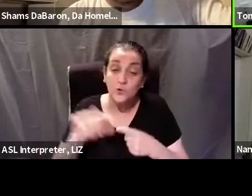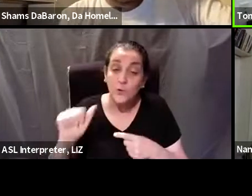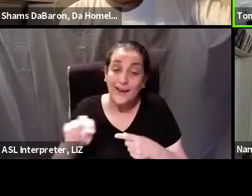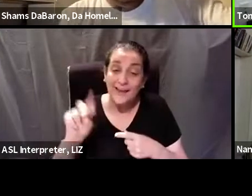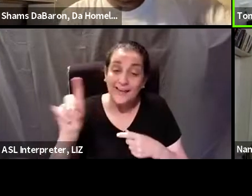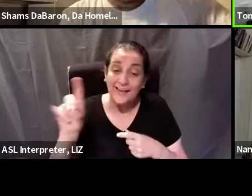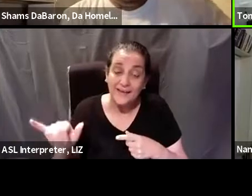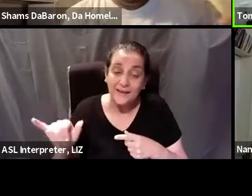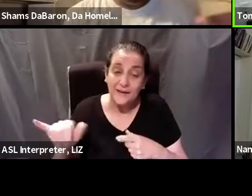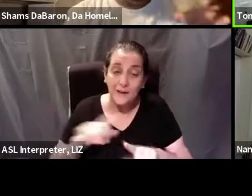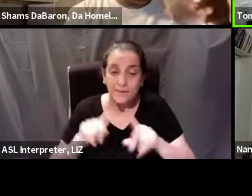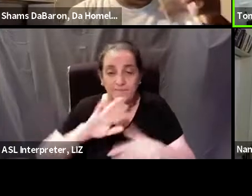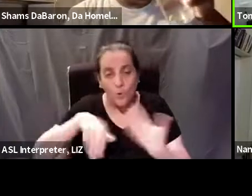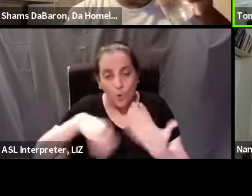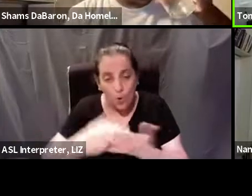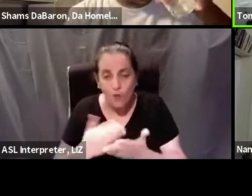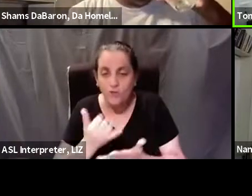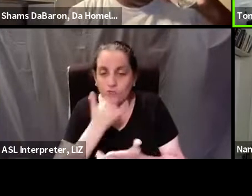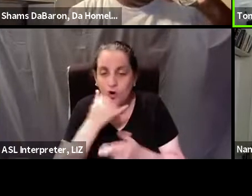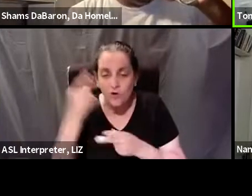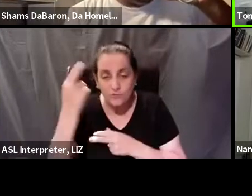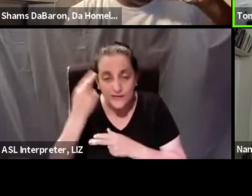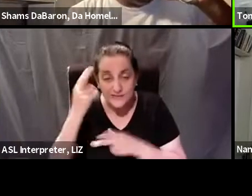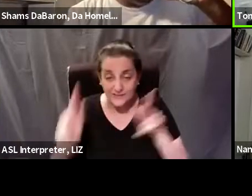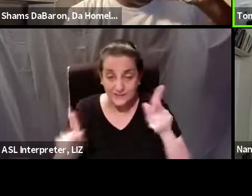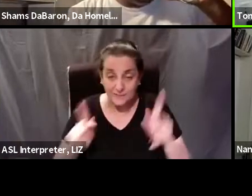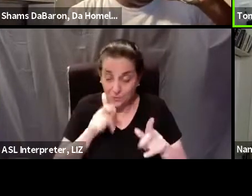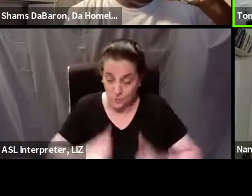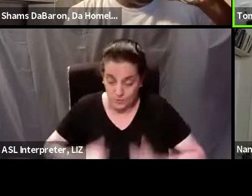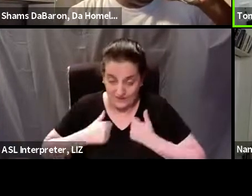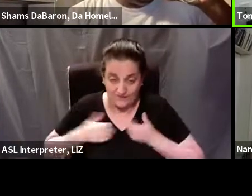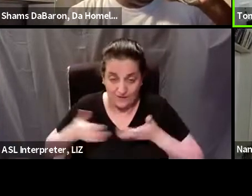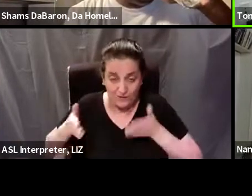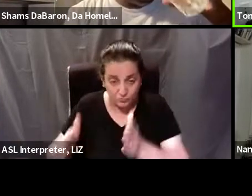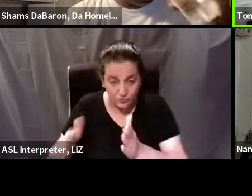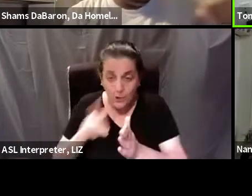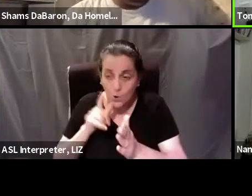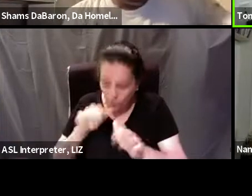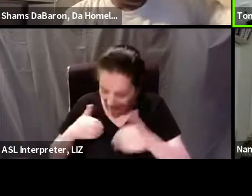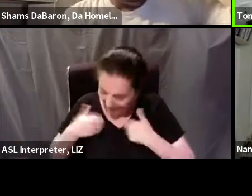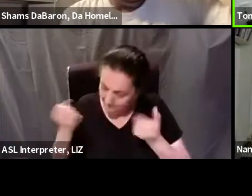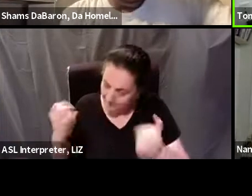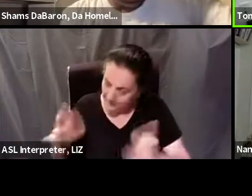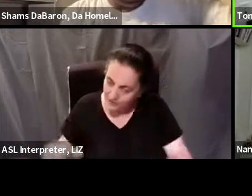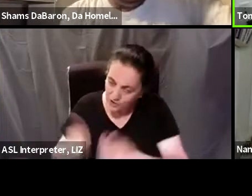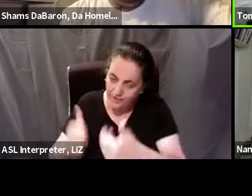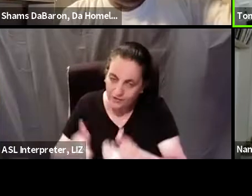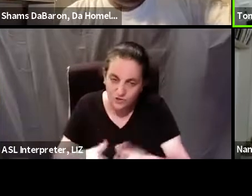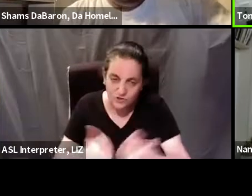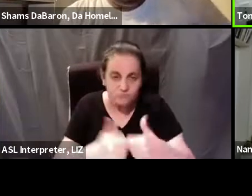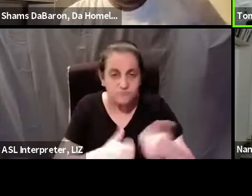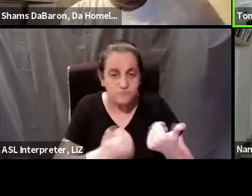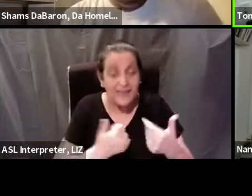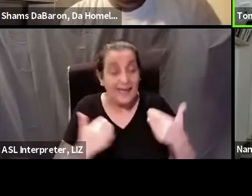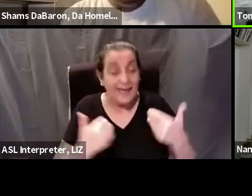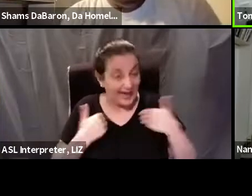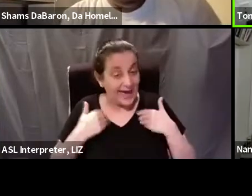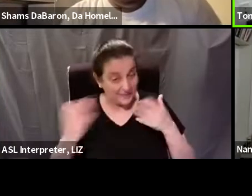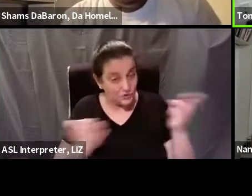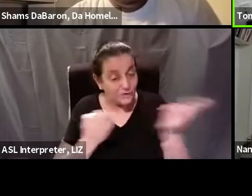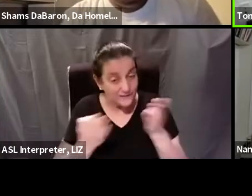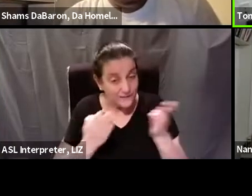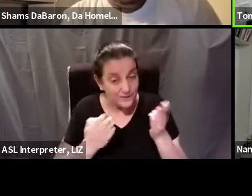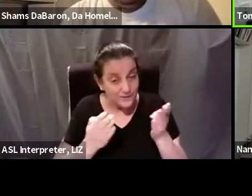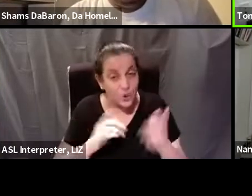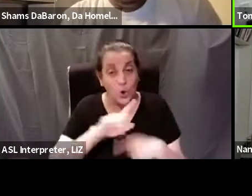reasons, people on the street who had challenges got services when